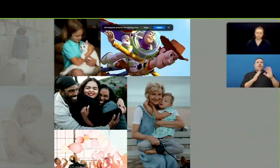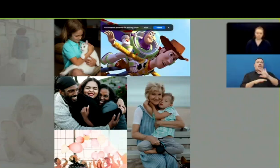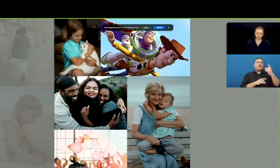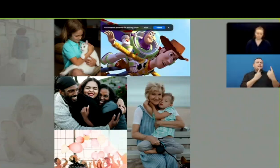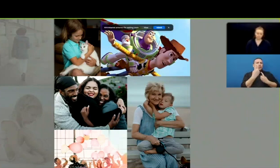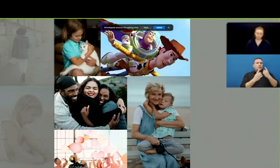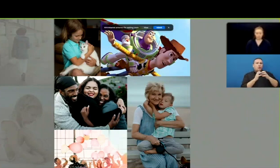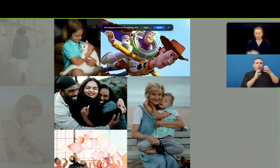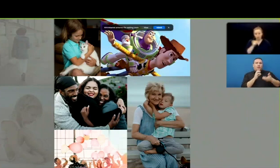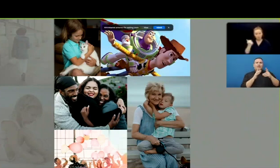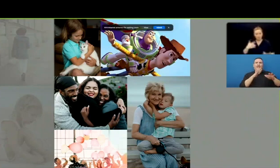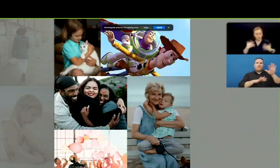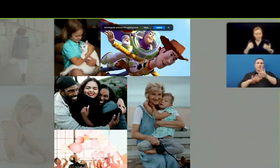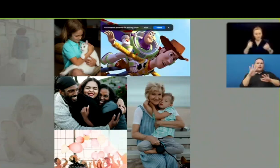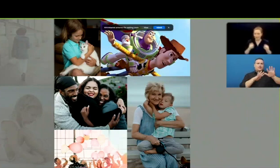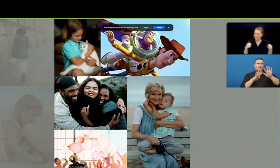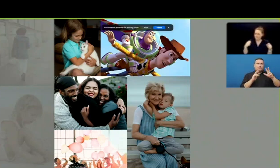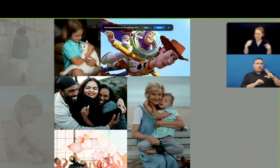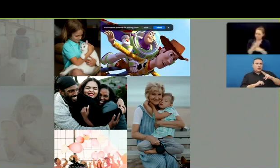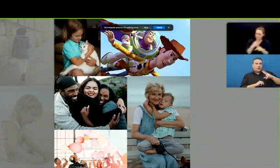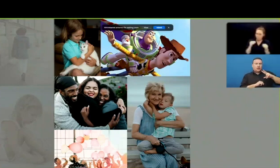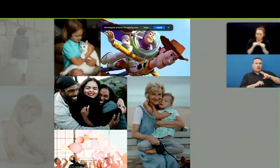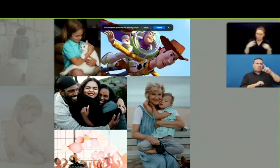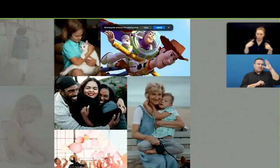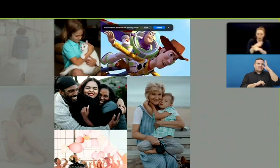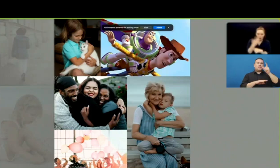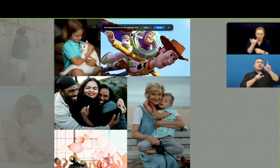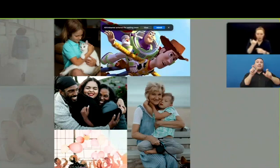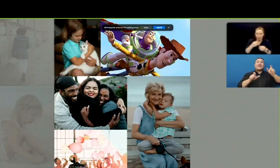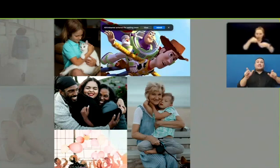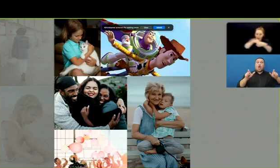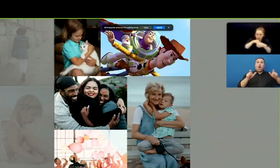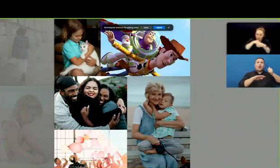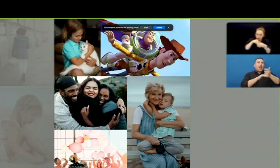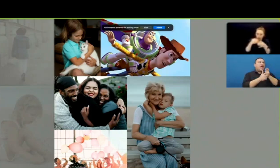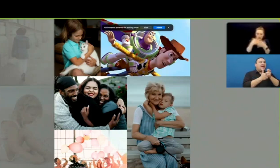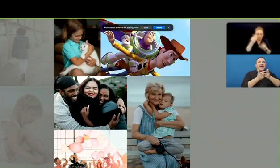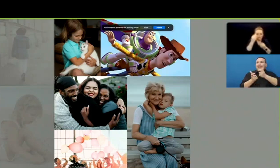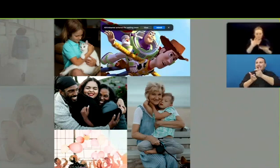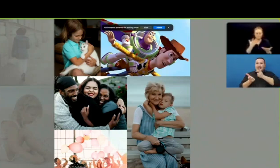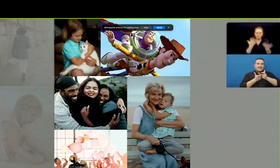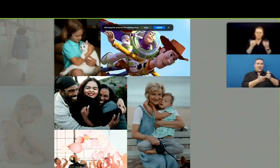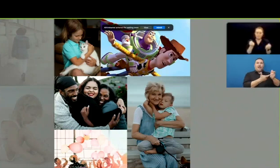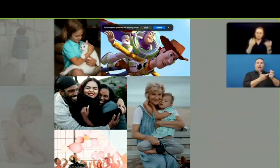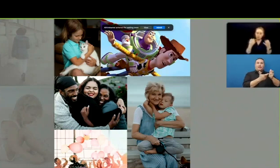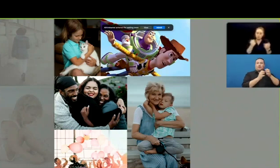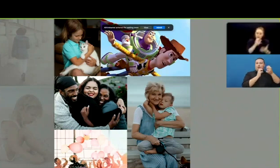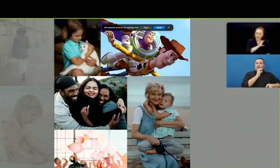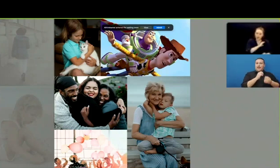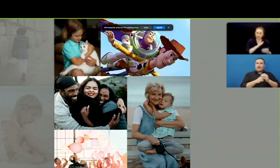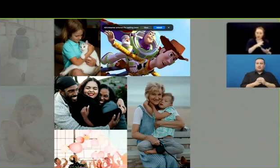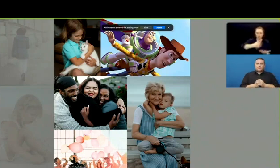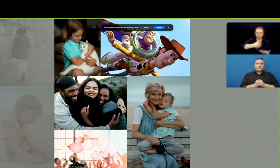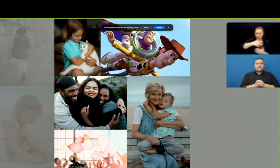Other events can be quite complex as they contain a lot of information. For example, multiple characters interacting with each